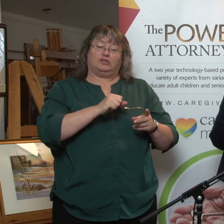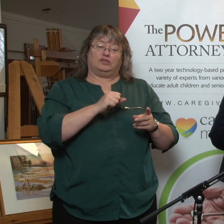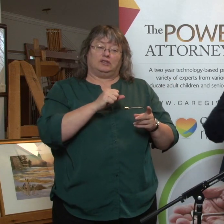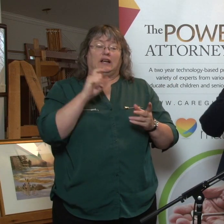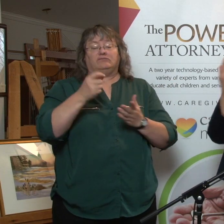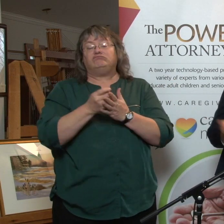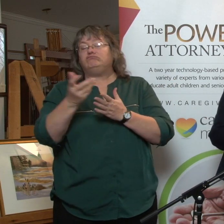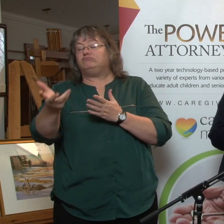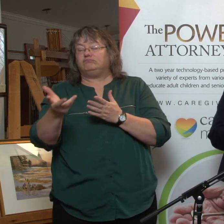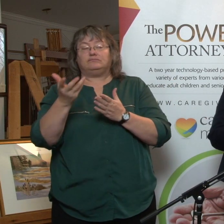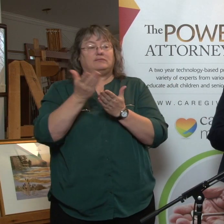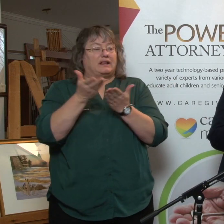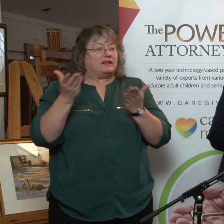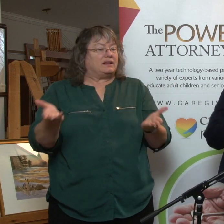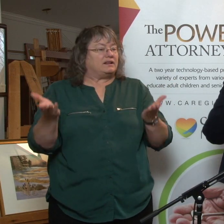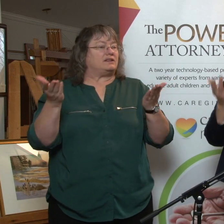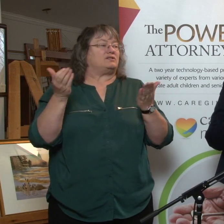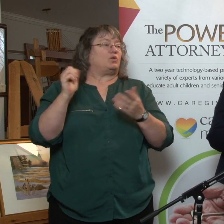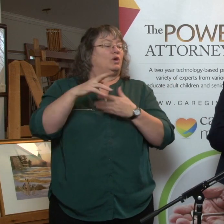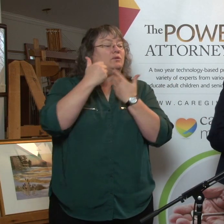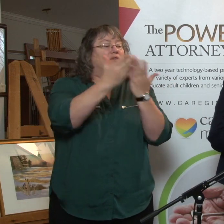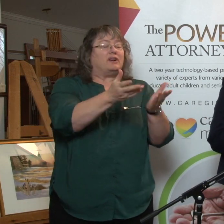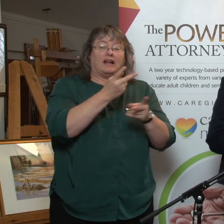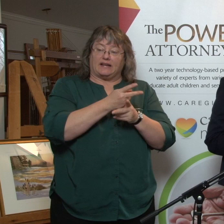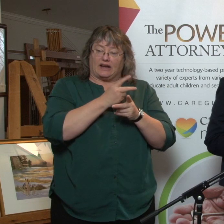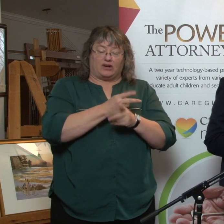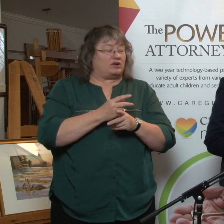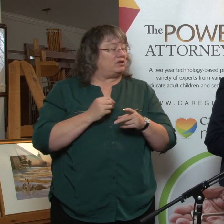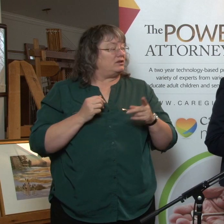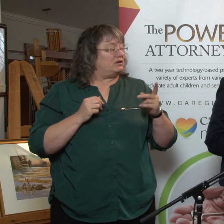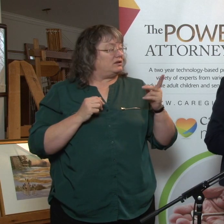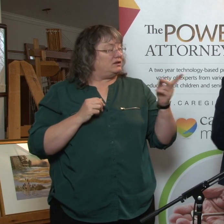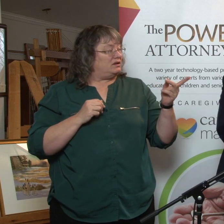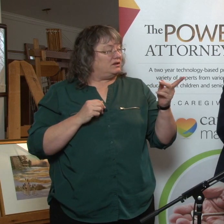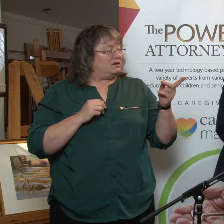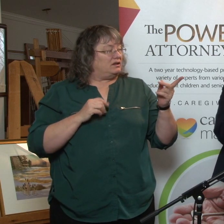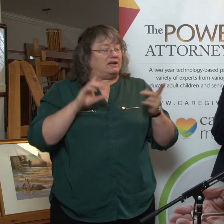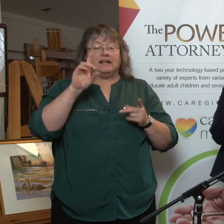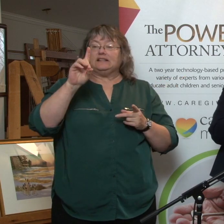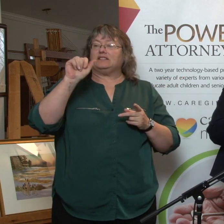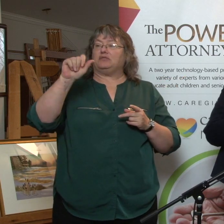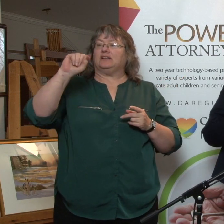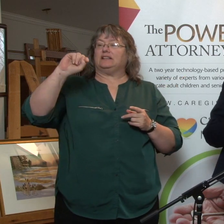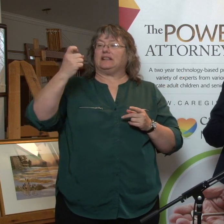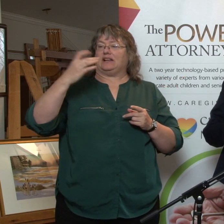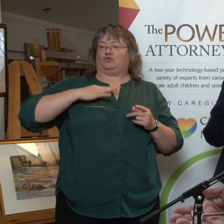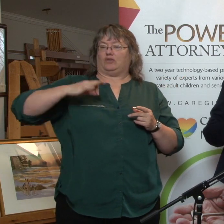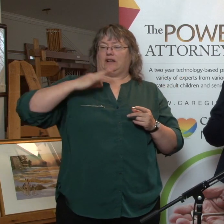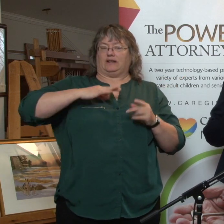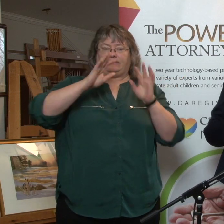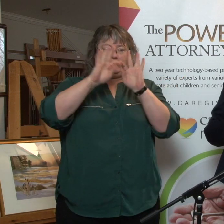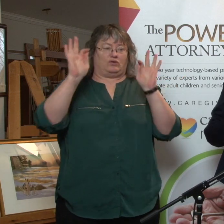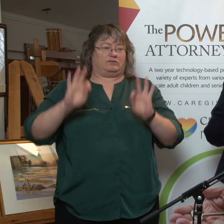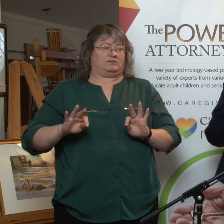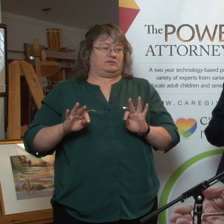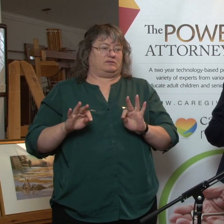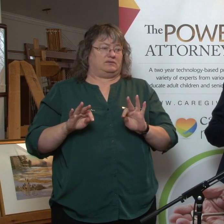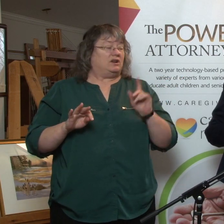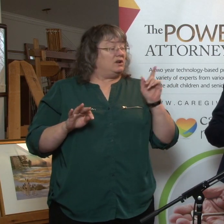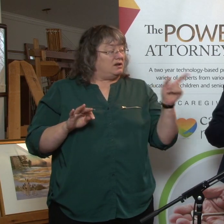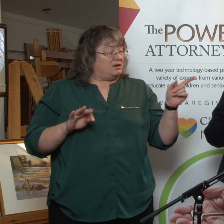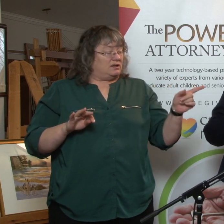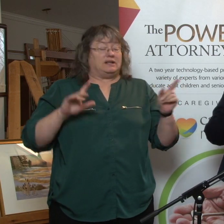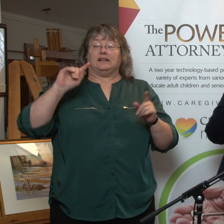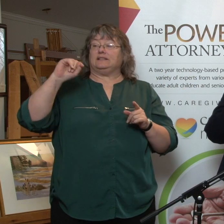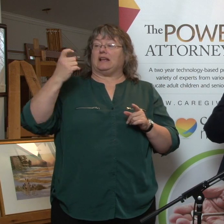to purchase things and provide care, this is called a disability tax credit form. And this is a tax